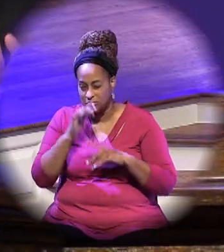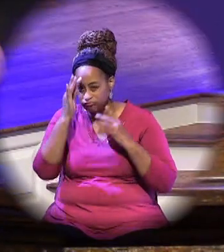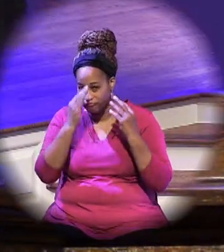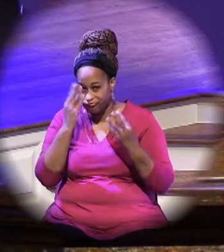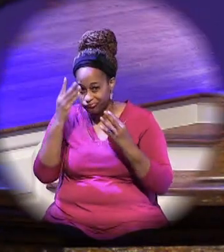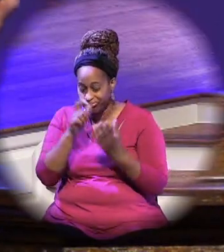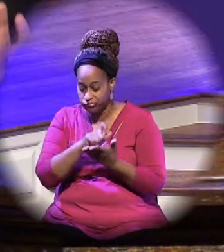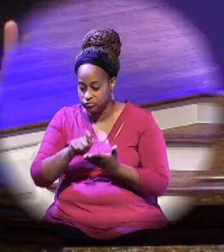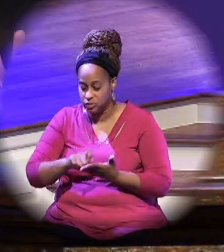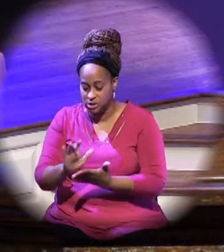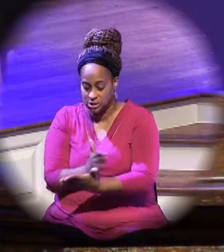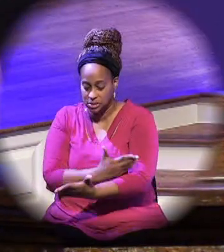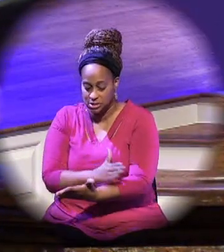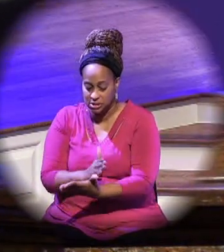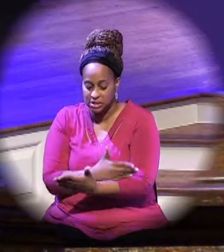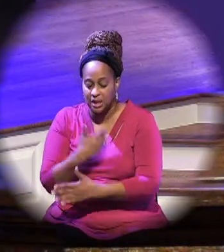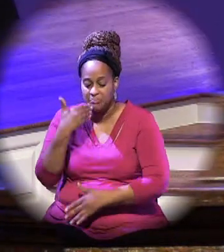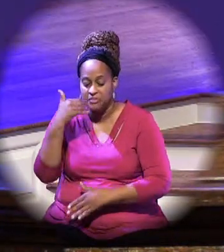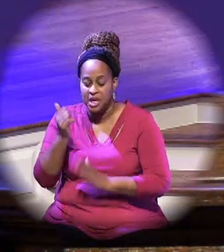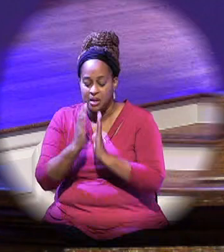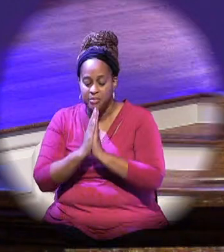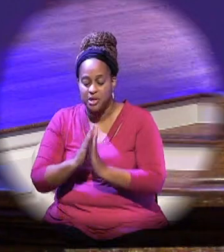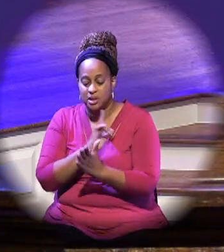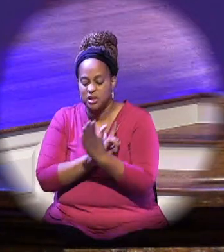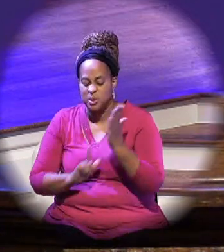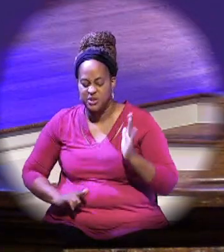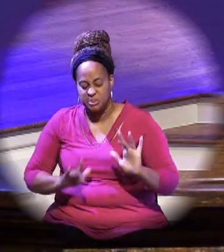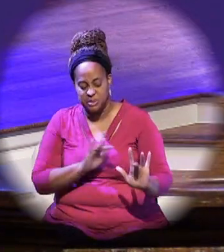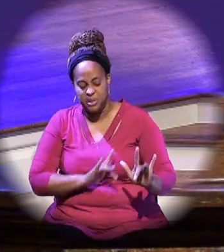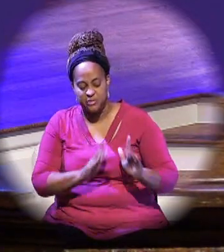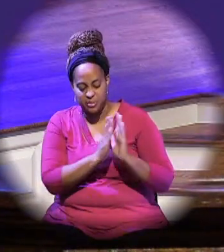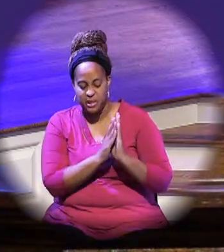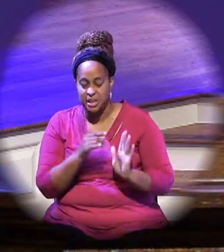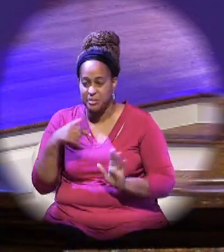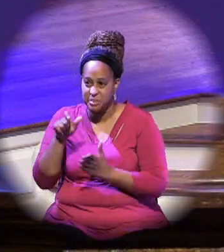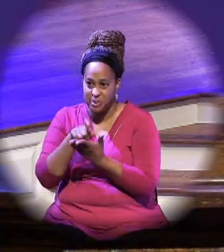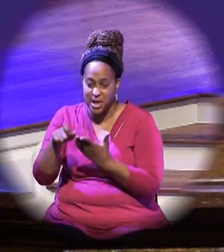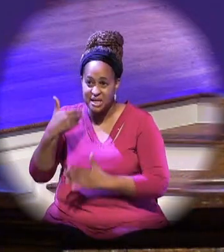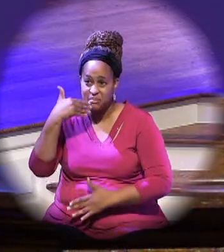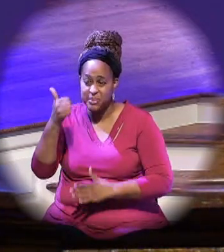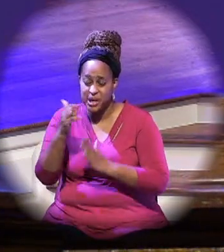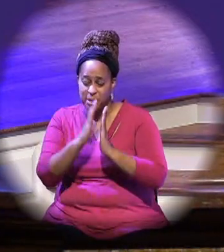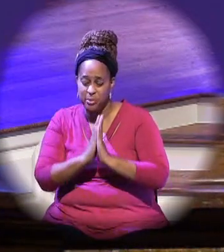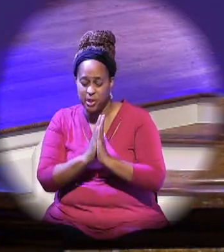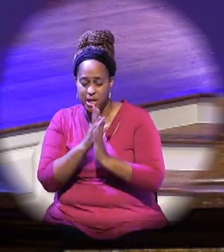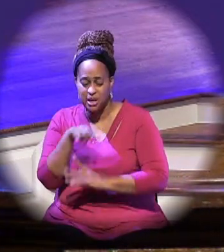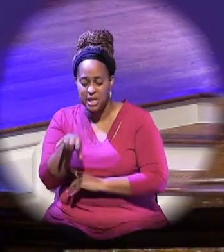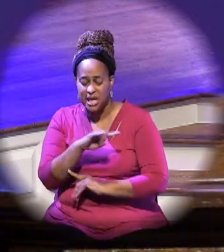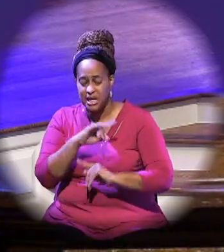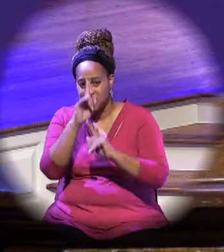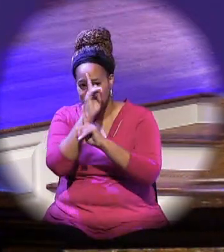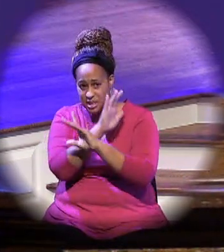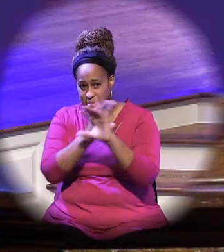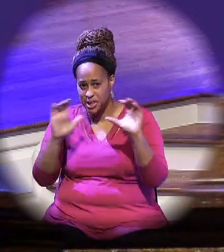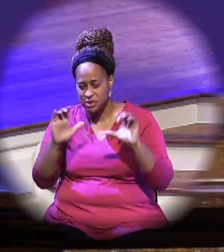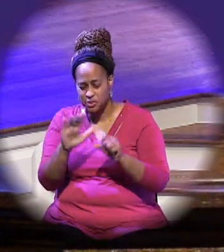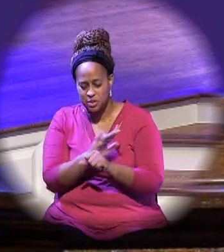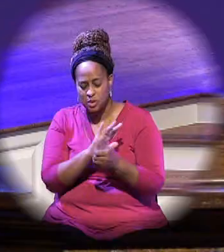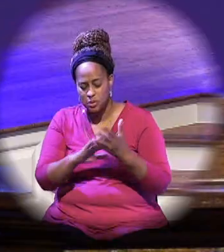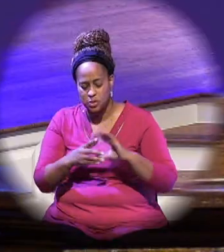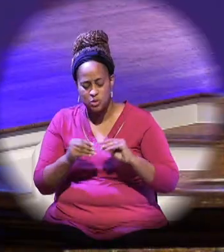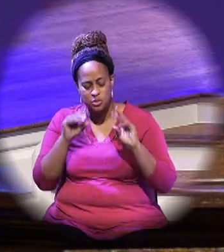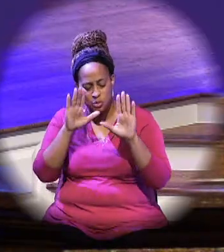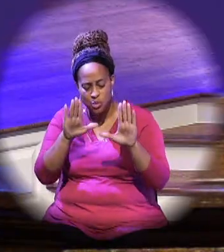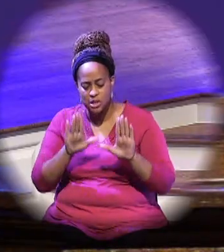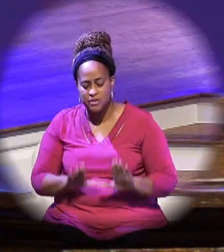written this song. It's a better prayer. He's like, Lord, that was a pitiful prayer. Let me write a better prayer. And you got to get the picture. I mean, this whole story is just wonderful, isn't